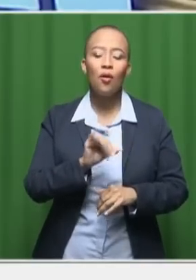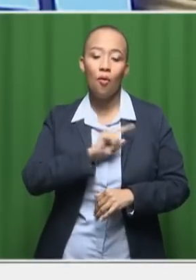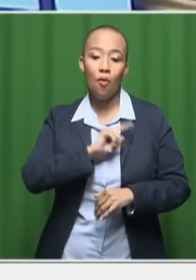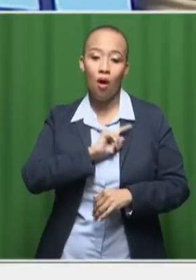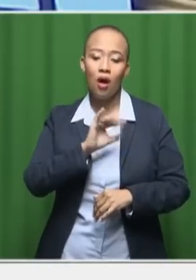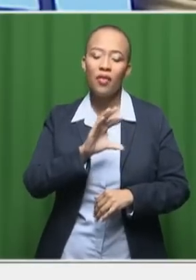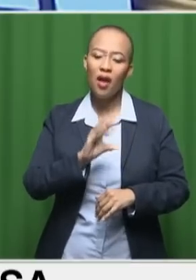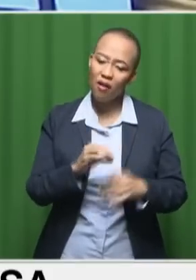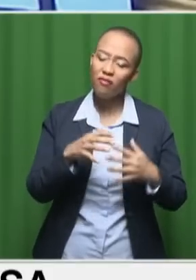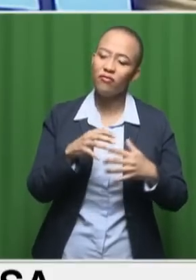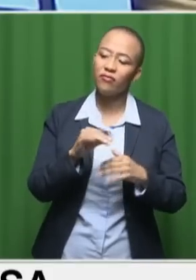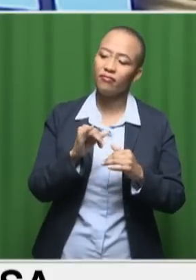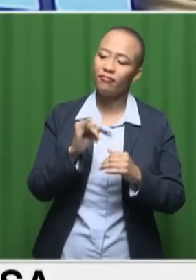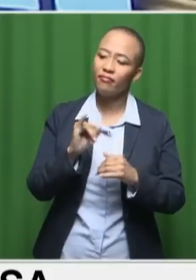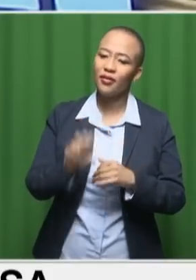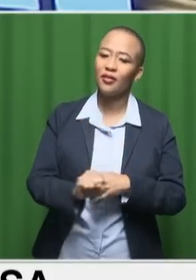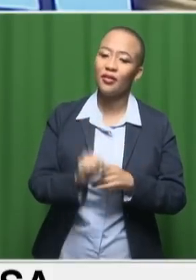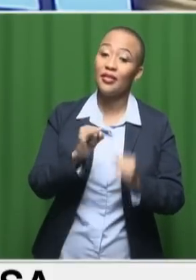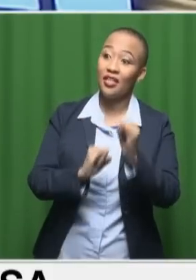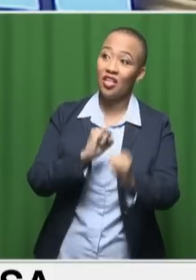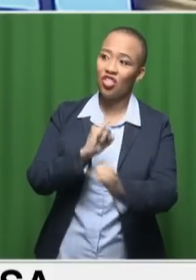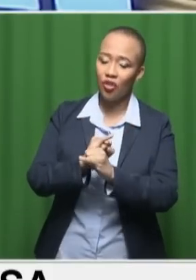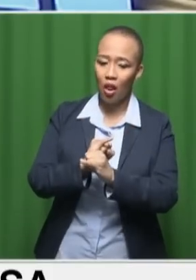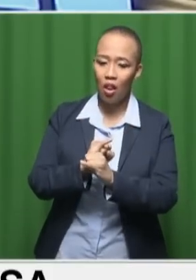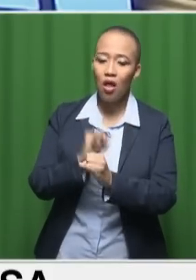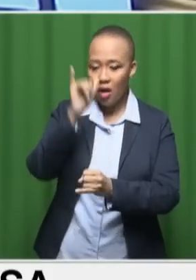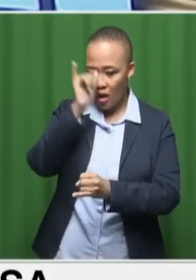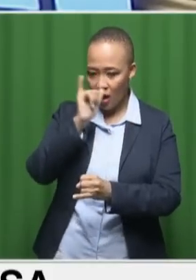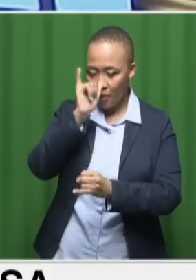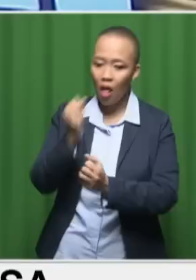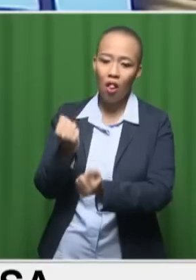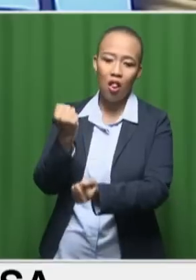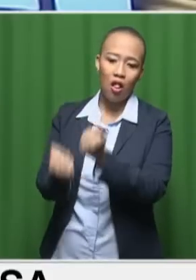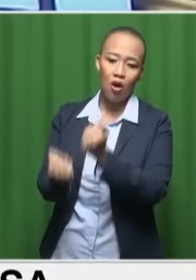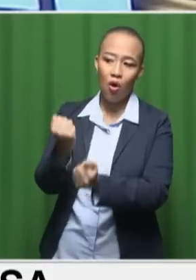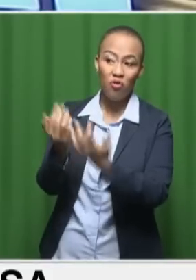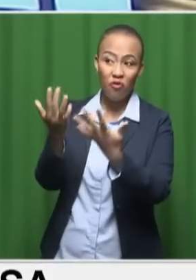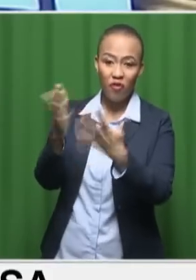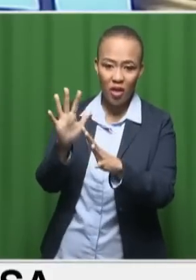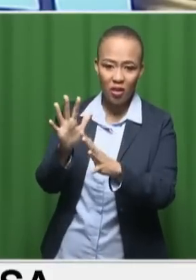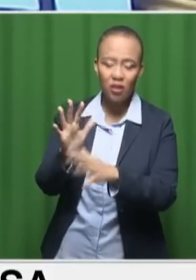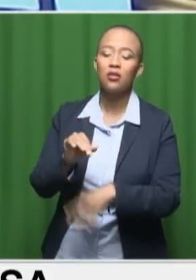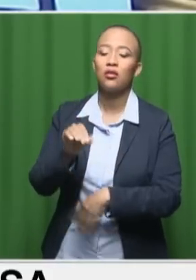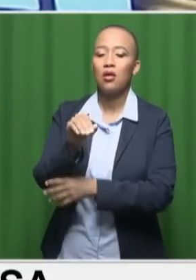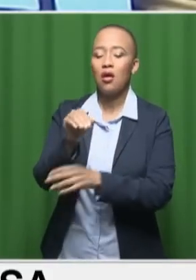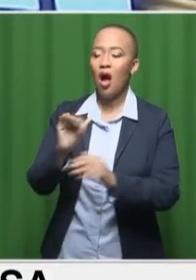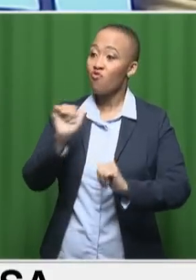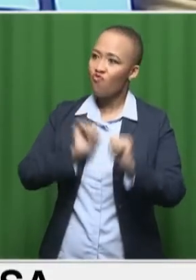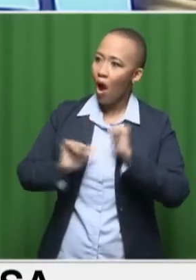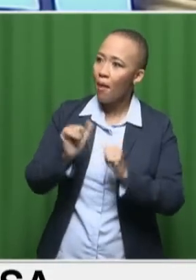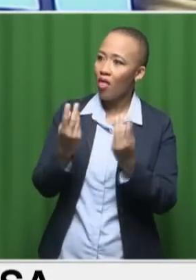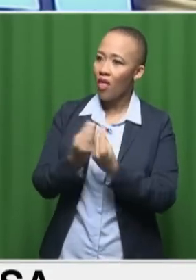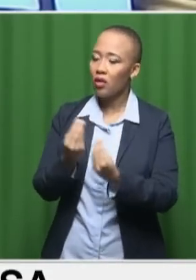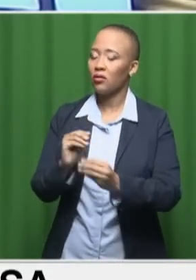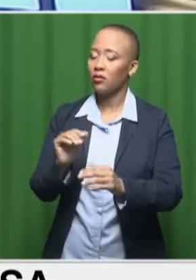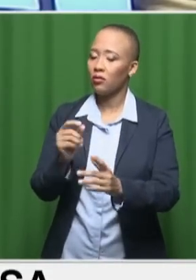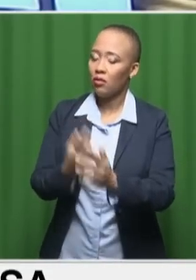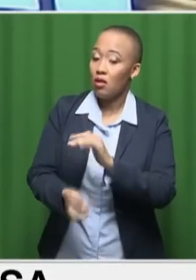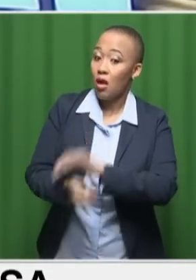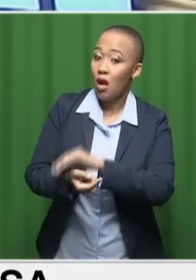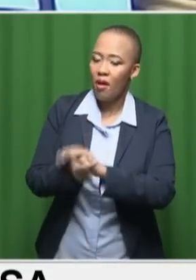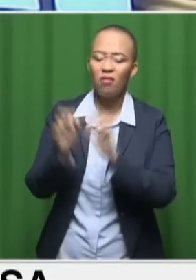for South Africa in this moment, given that we are still a few months away from that BRICS engagement? This